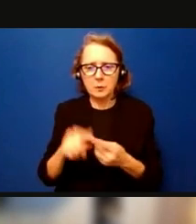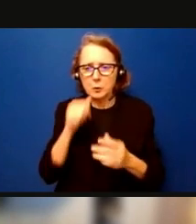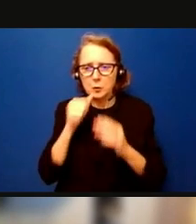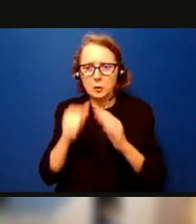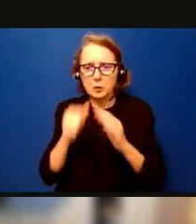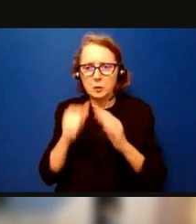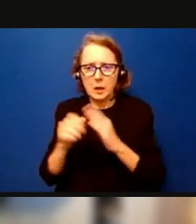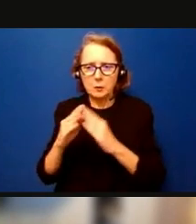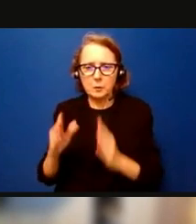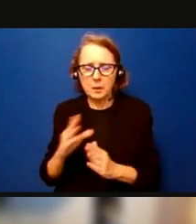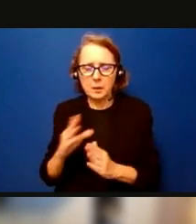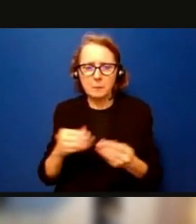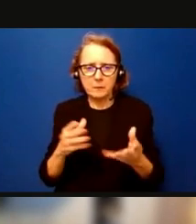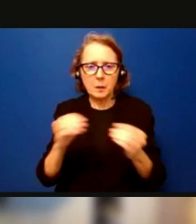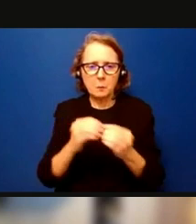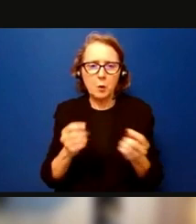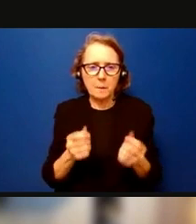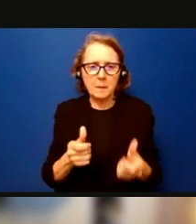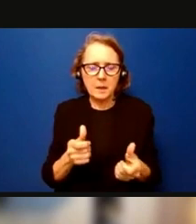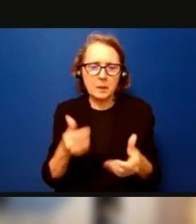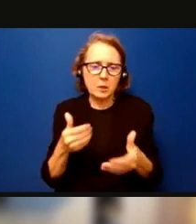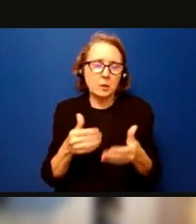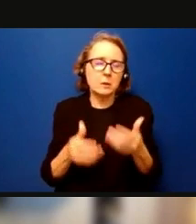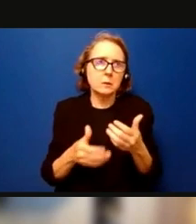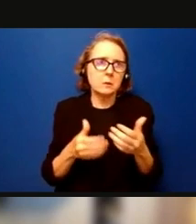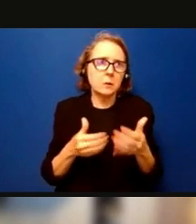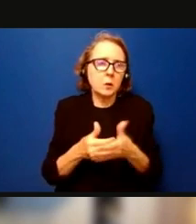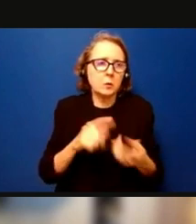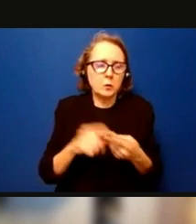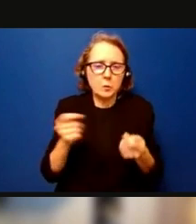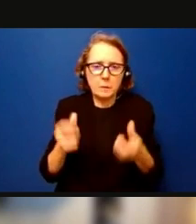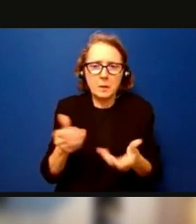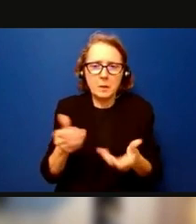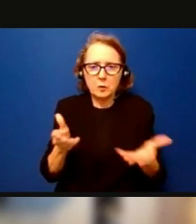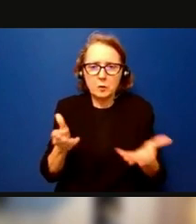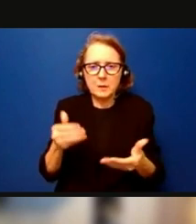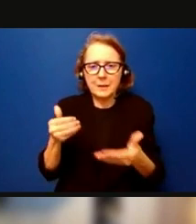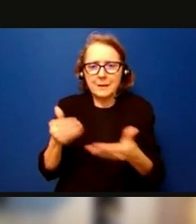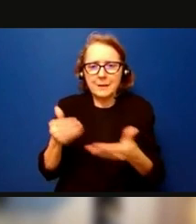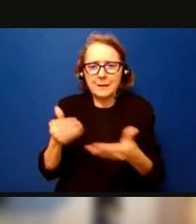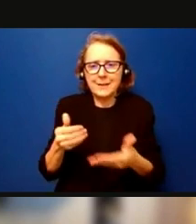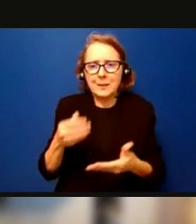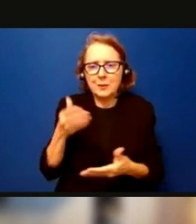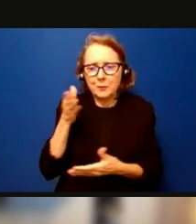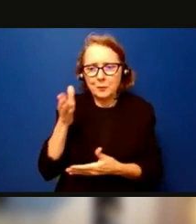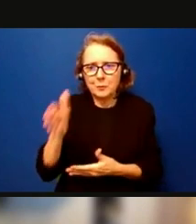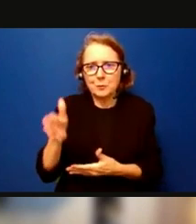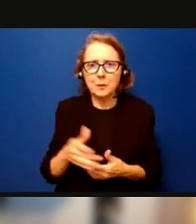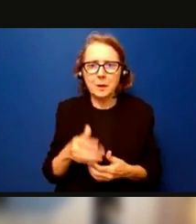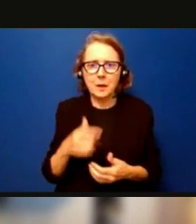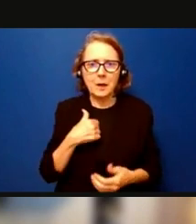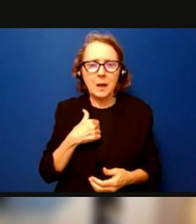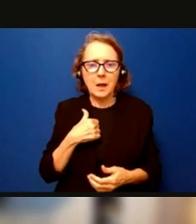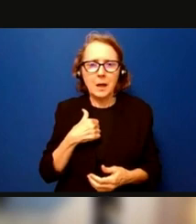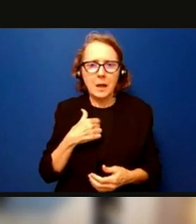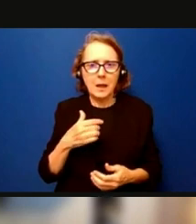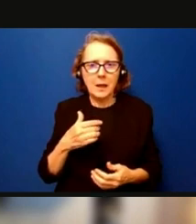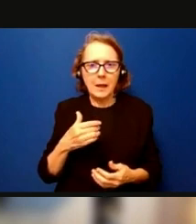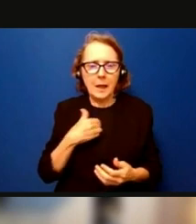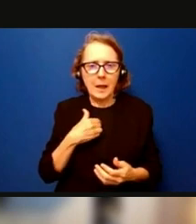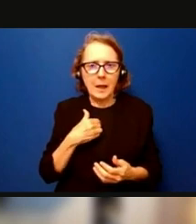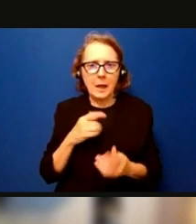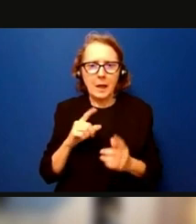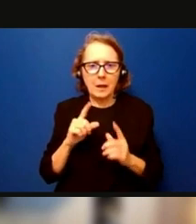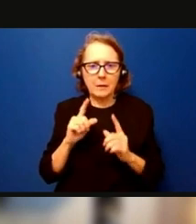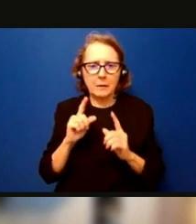more, you know, immediate or close to immediate, you know, services in the near future. And I have certainly gone to the